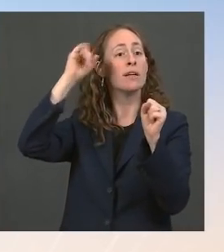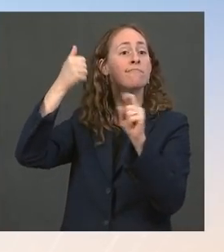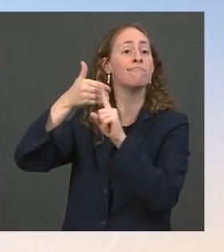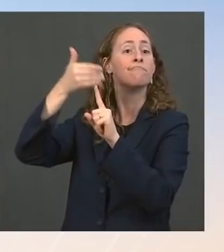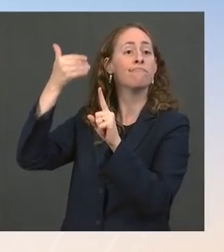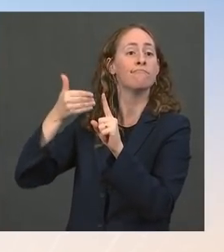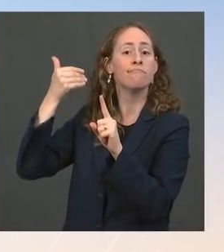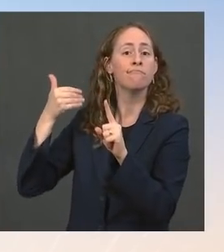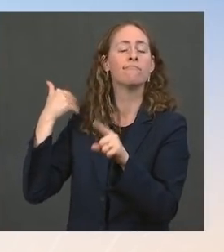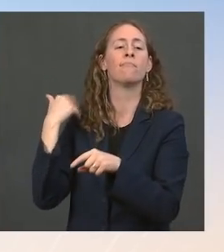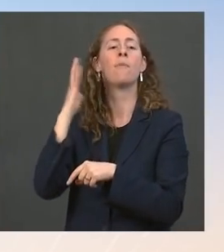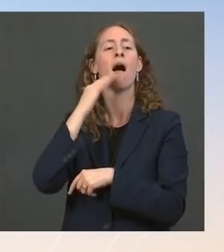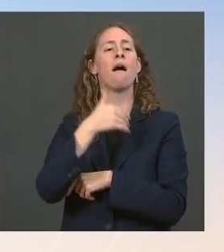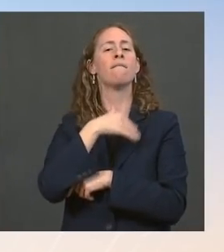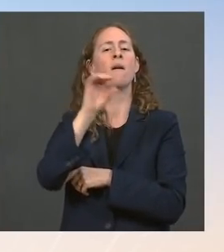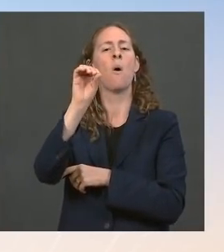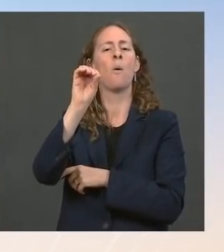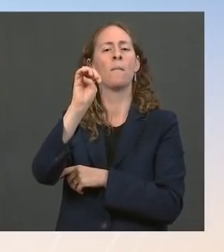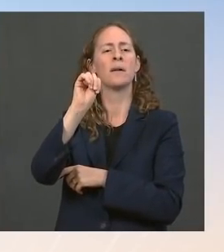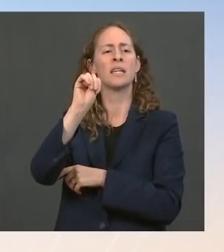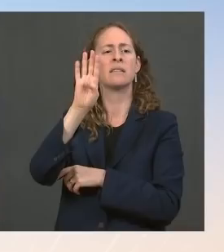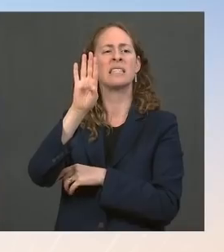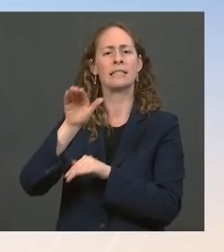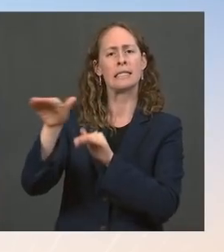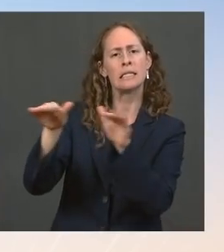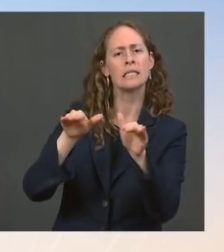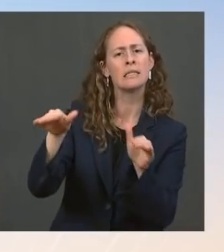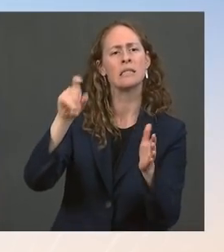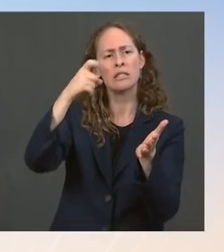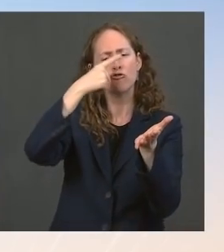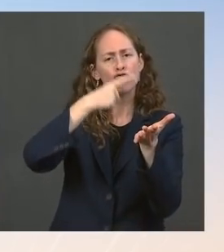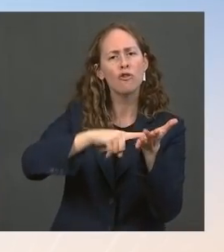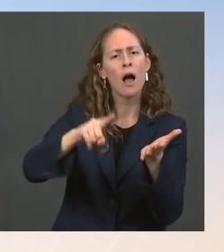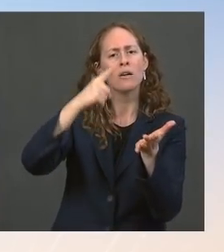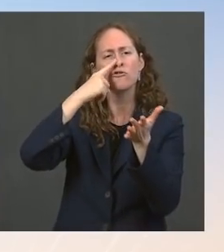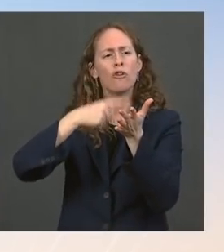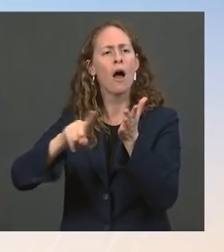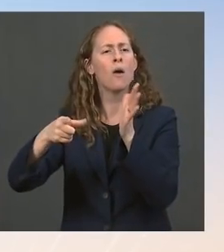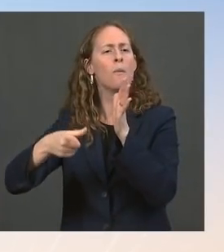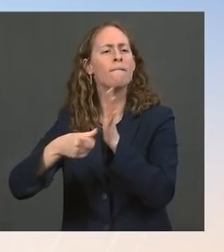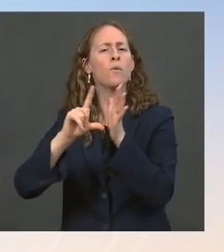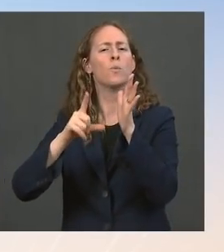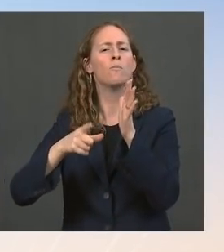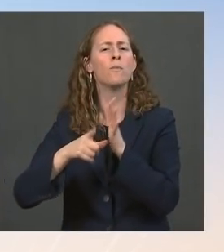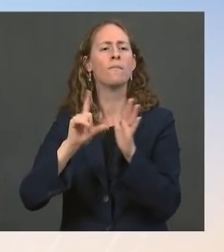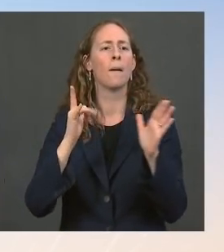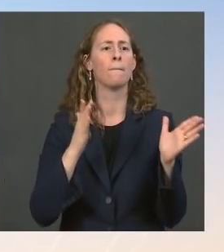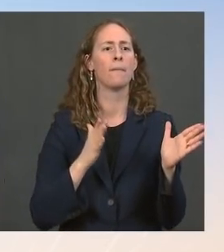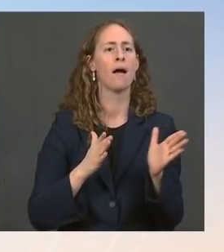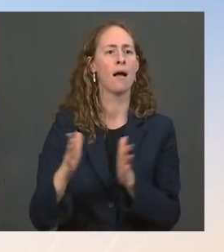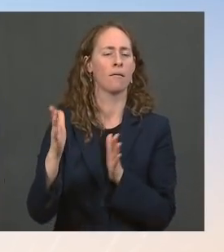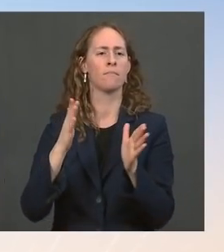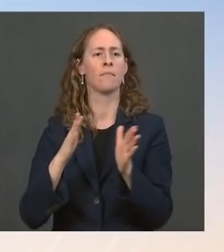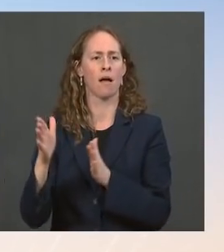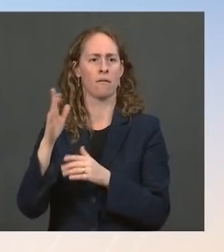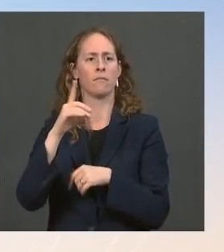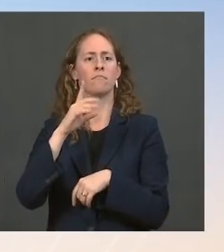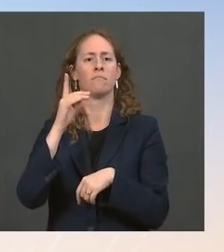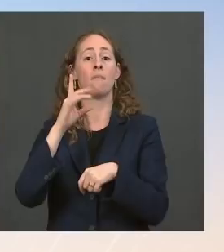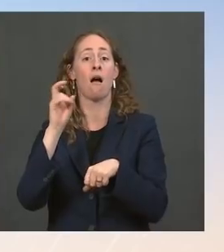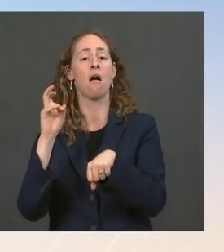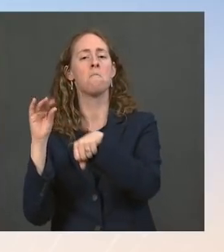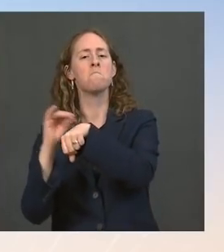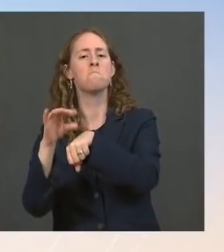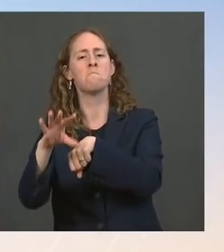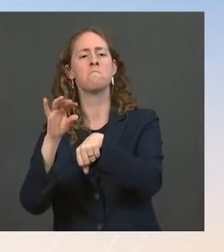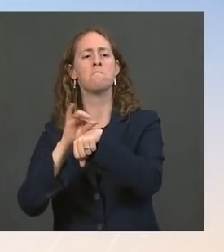agency senior staff of the need to review and update orderly shutdown plans. This is not formal guidance being given. It's just a reminder we're